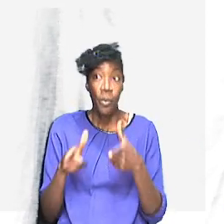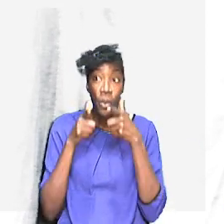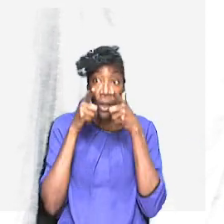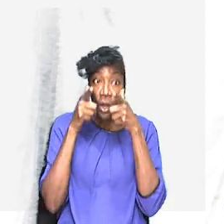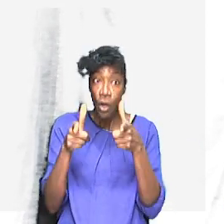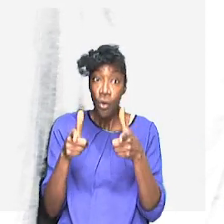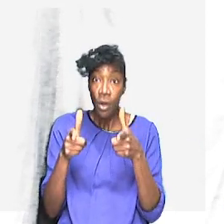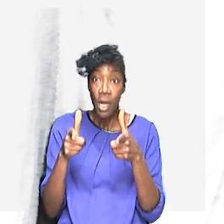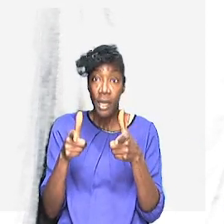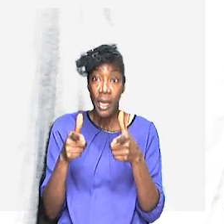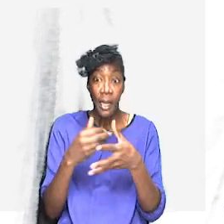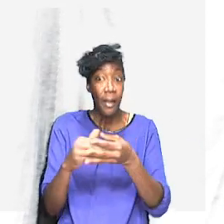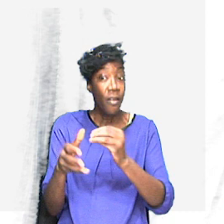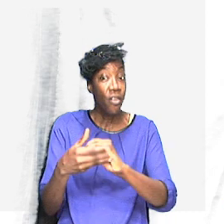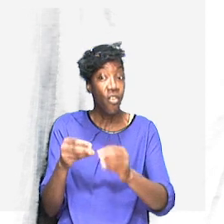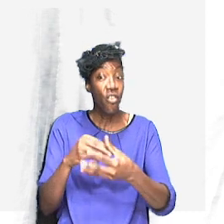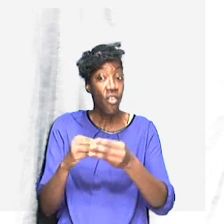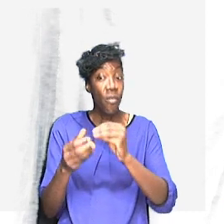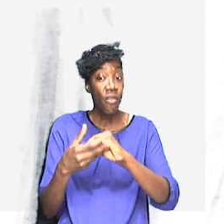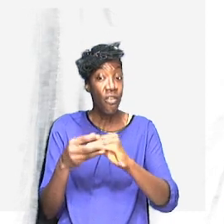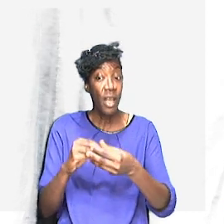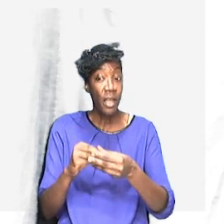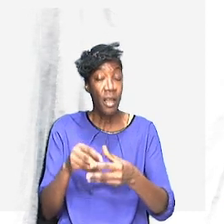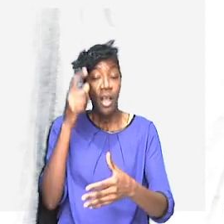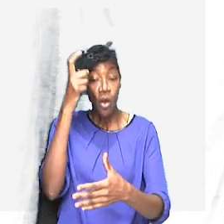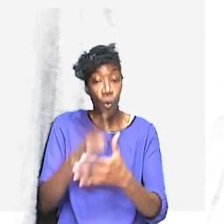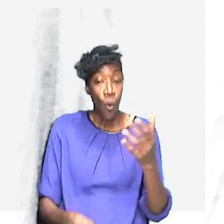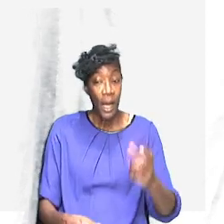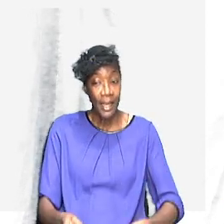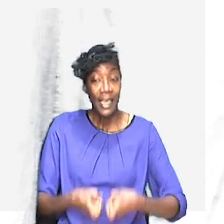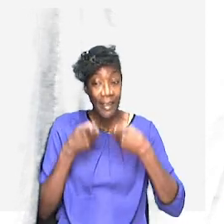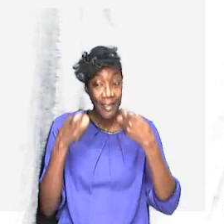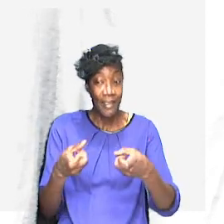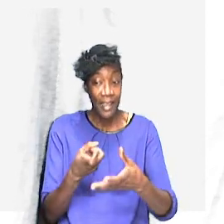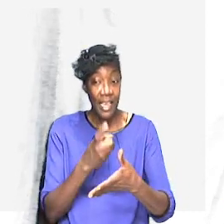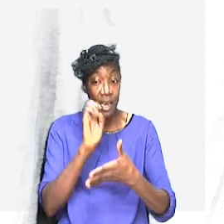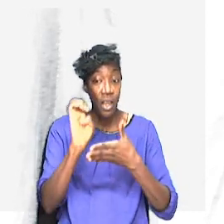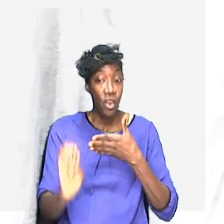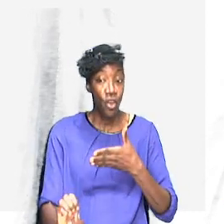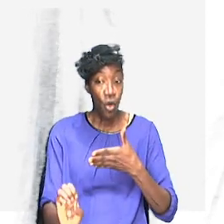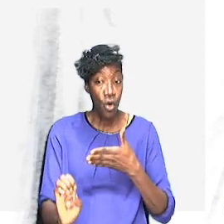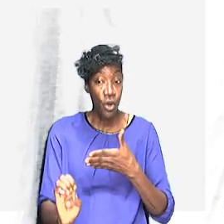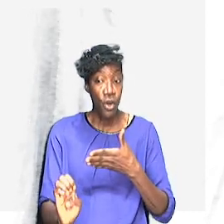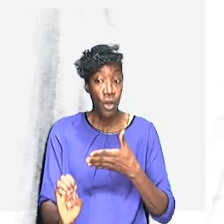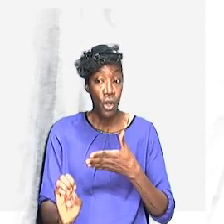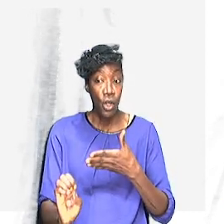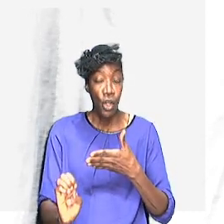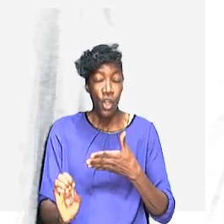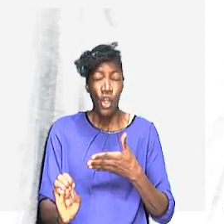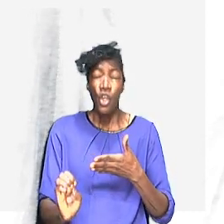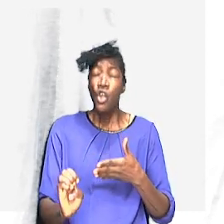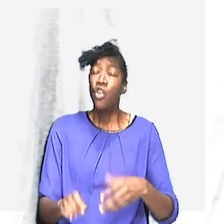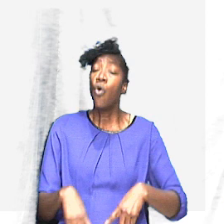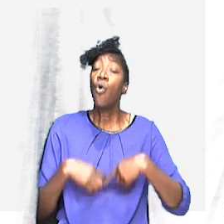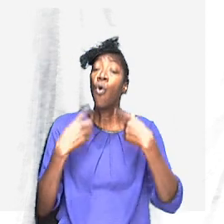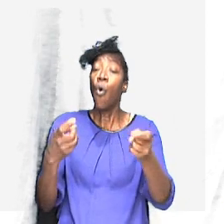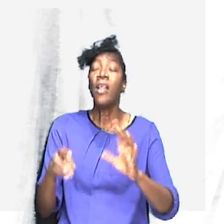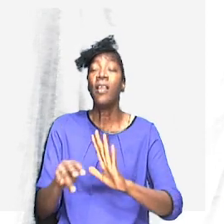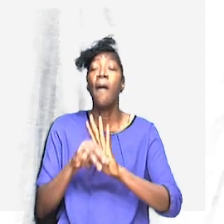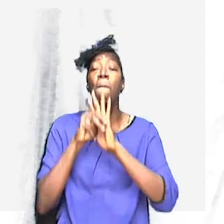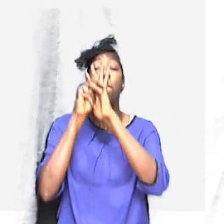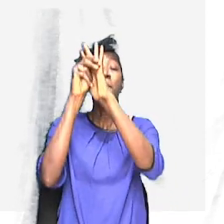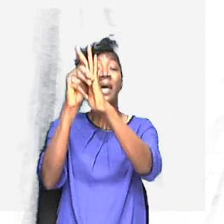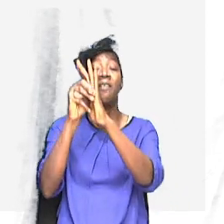whole subject of what sin has done in relation to us getting into the manifested presence of